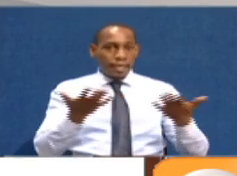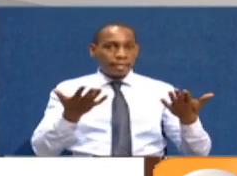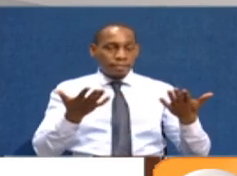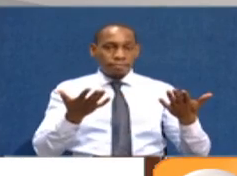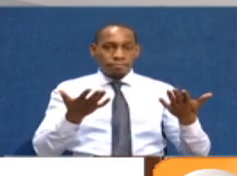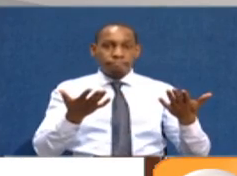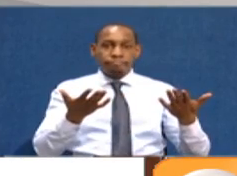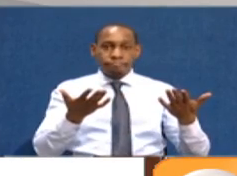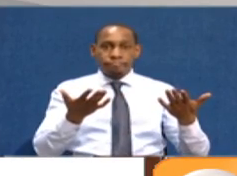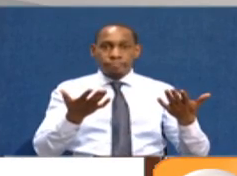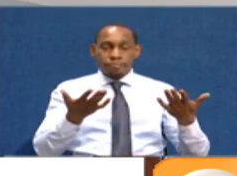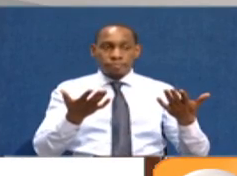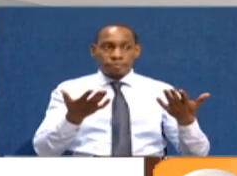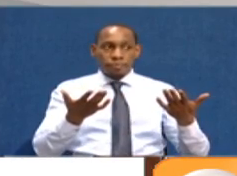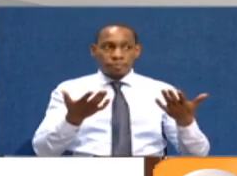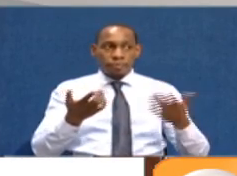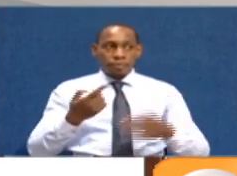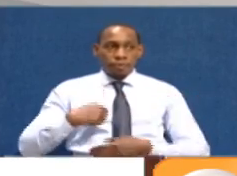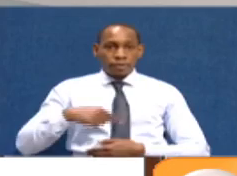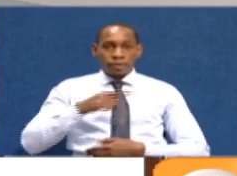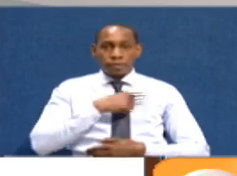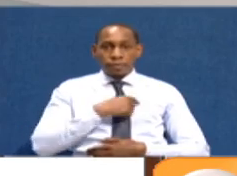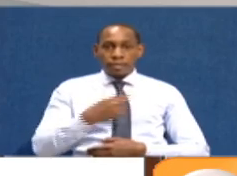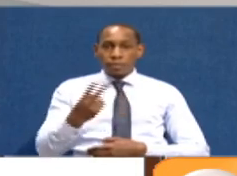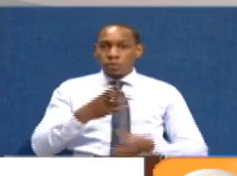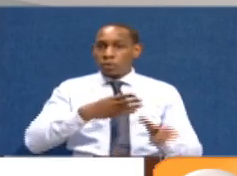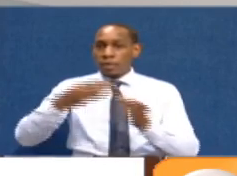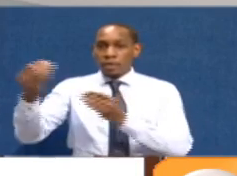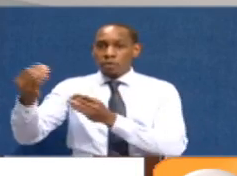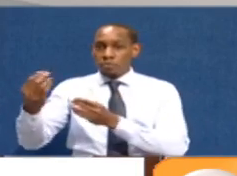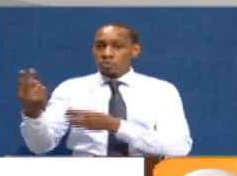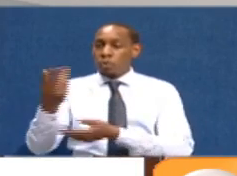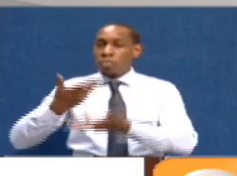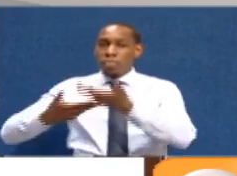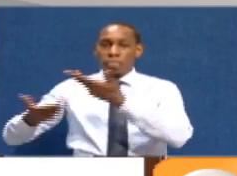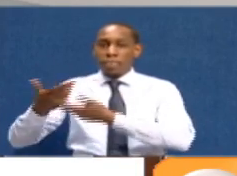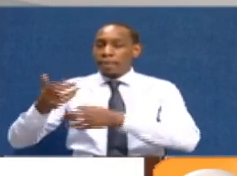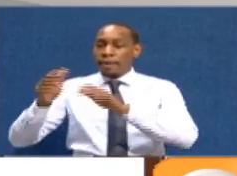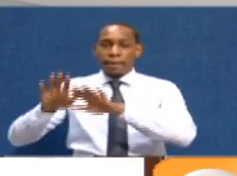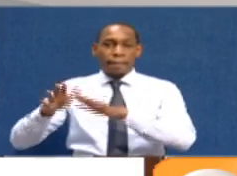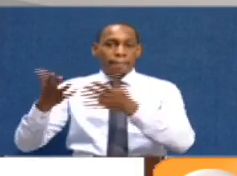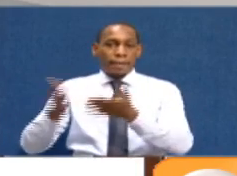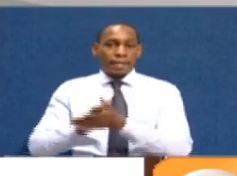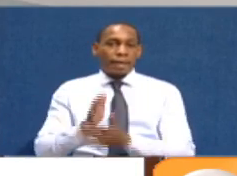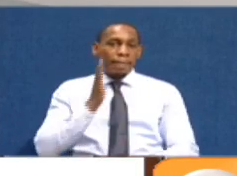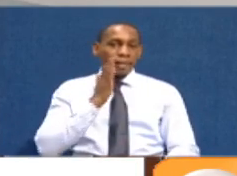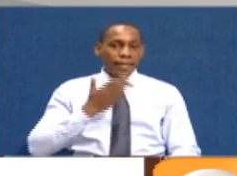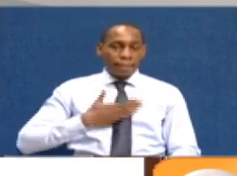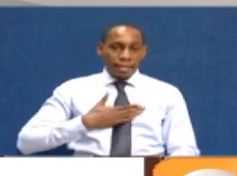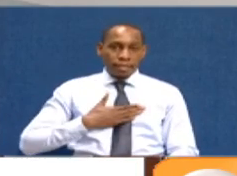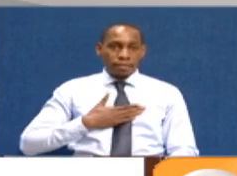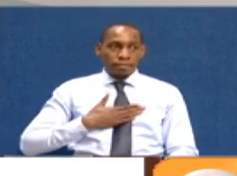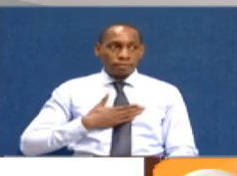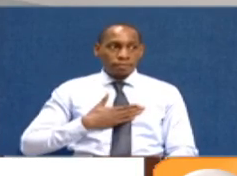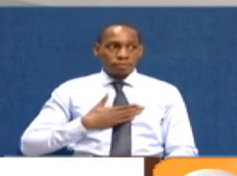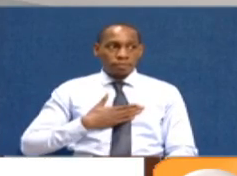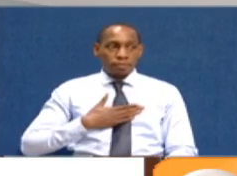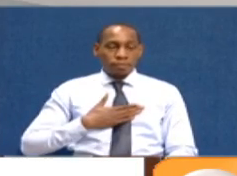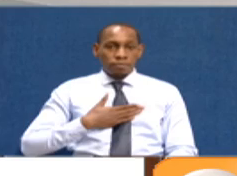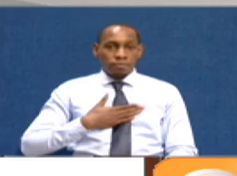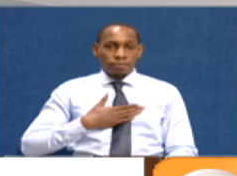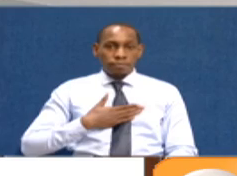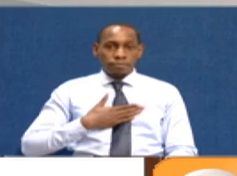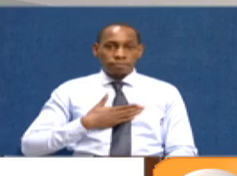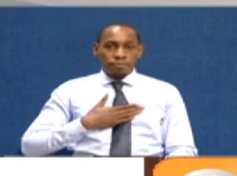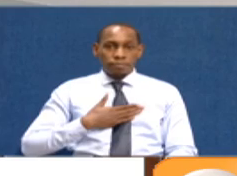we send the boys off, yeah, and they build houses. So, and my mom and nice. David have a fondness for